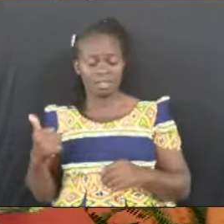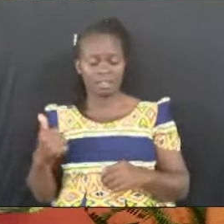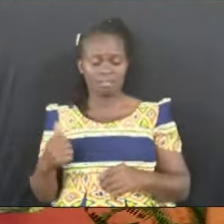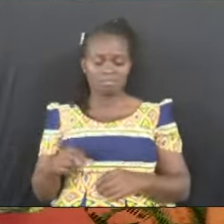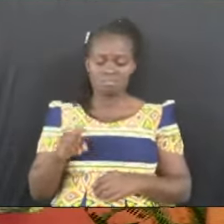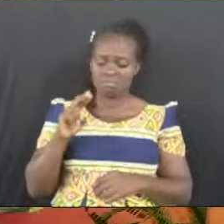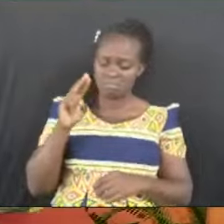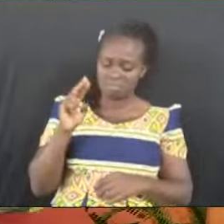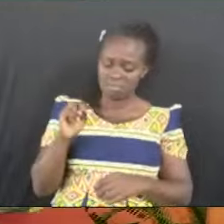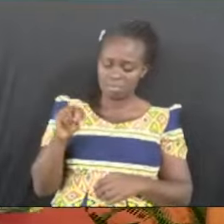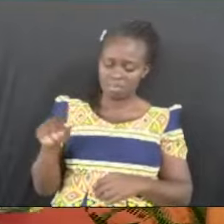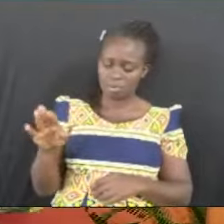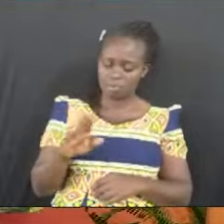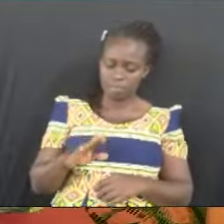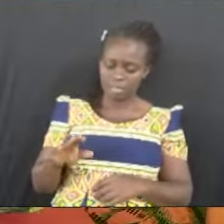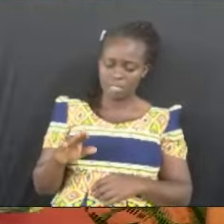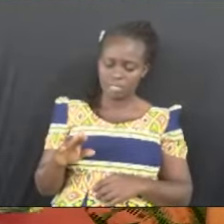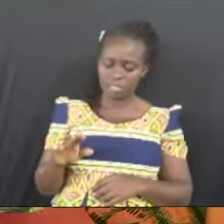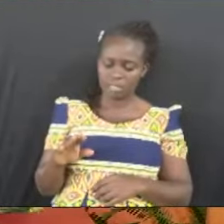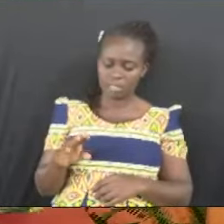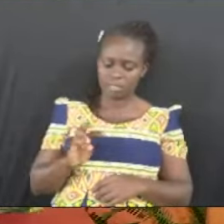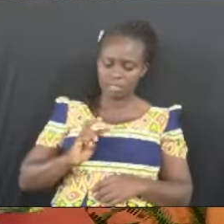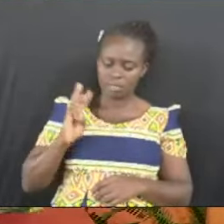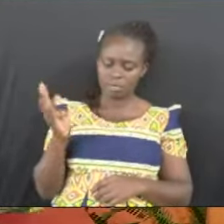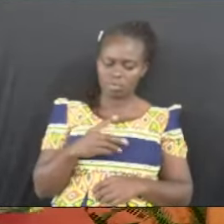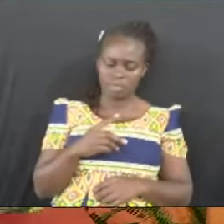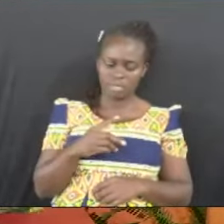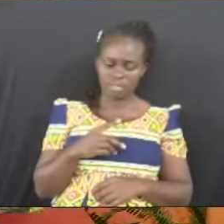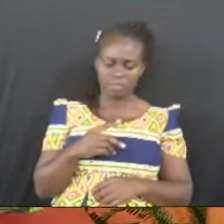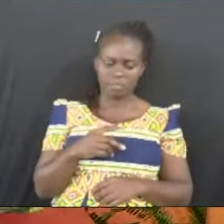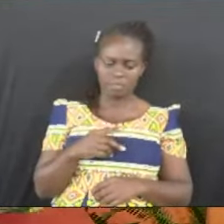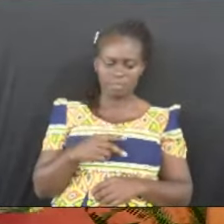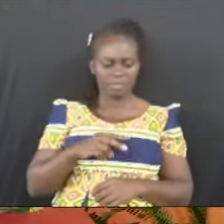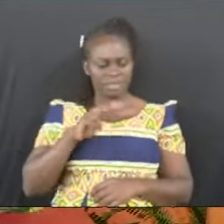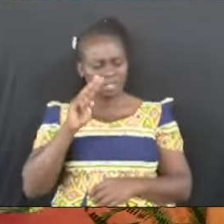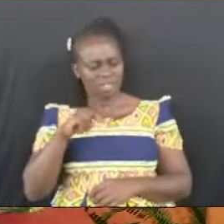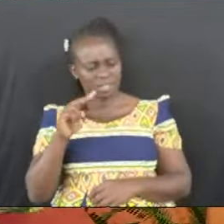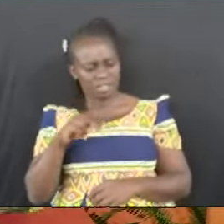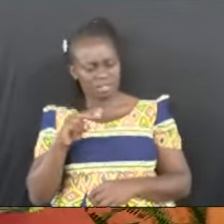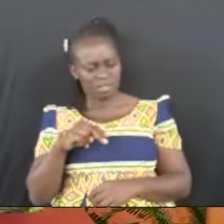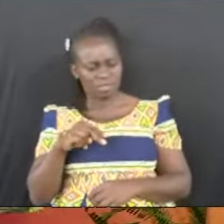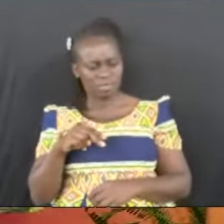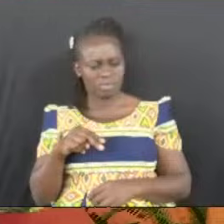atmosphere where we always argue back and forth about gender,